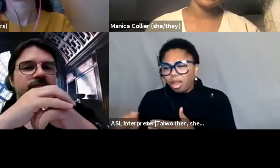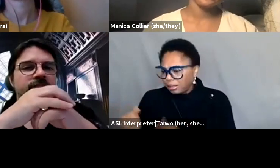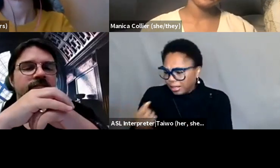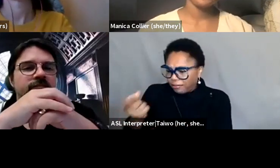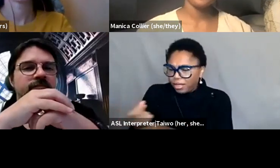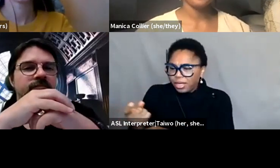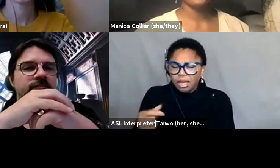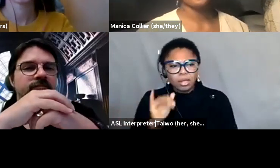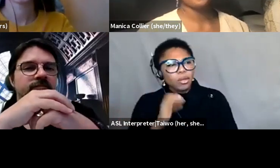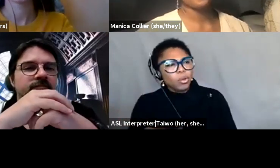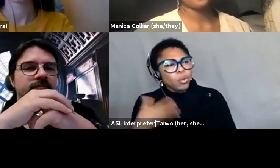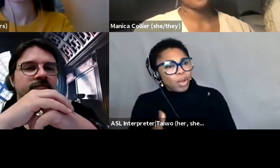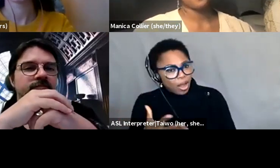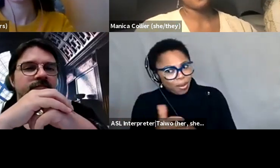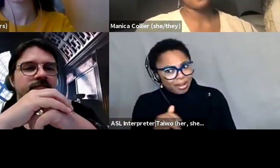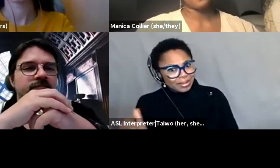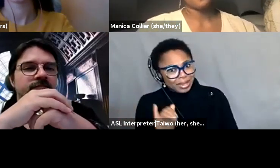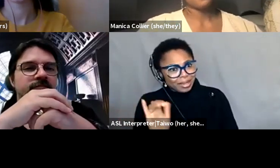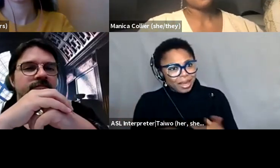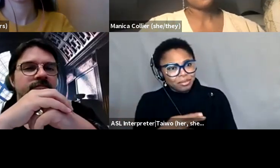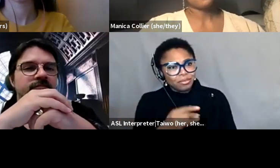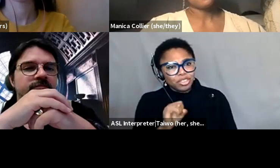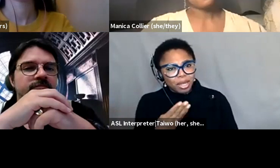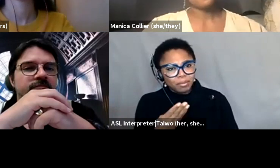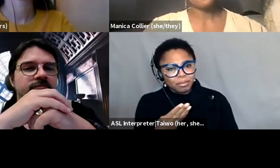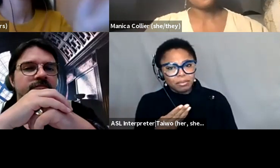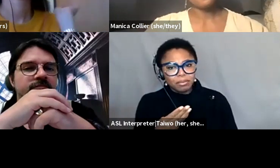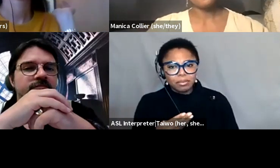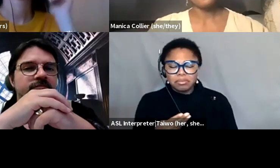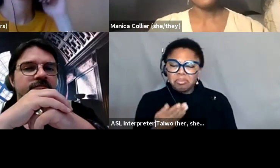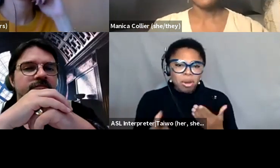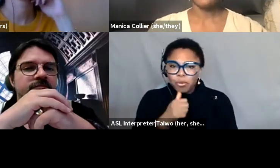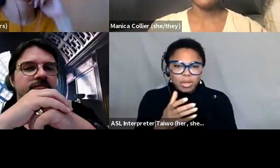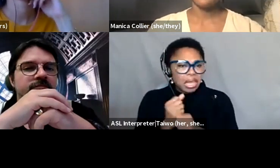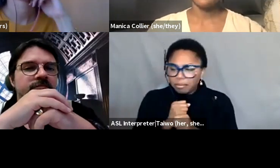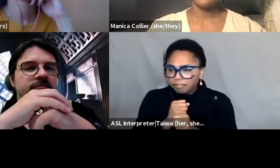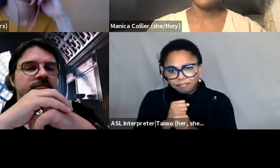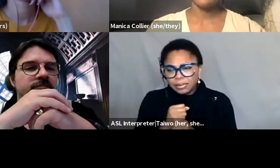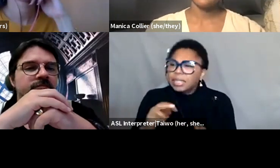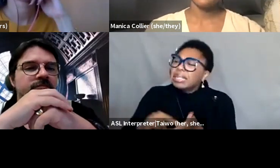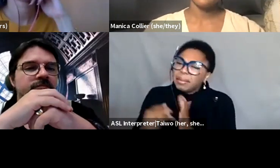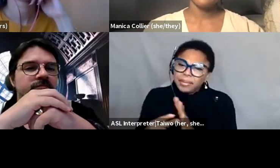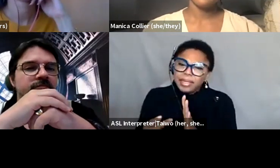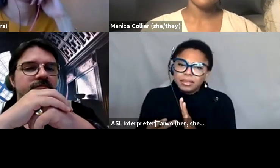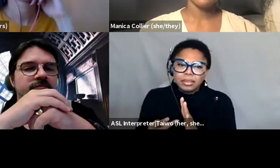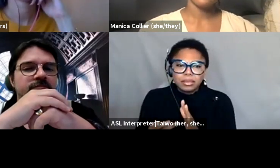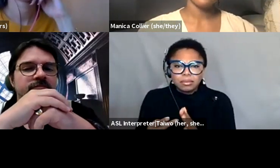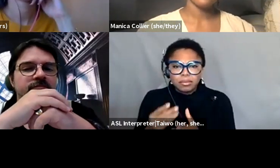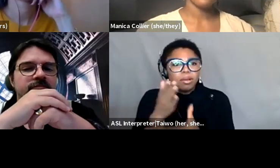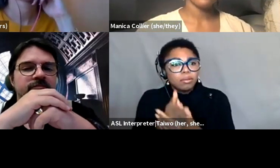gosh, I want a job like that. But I'm going to class now. Probably won't get one. I mean, I'm just as good as he